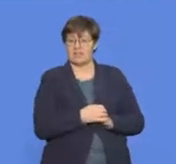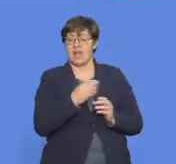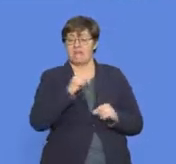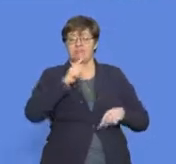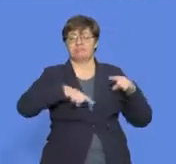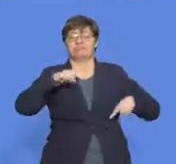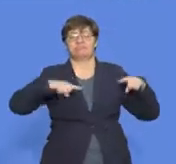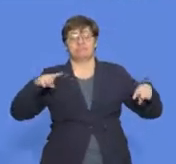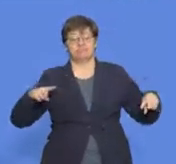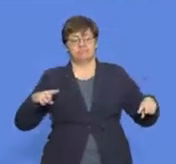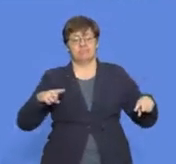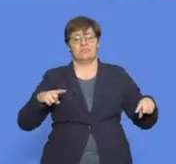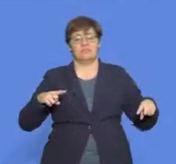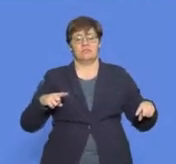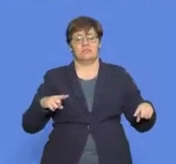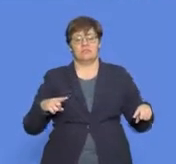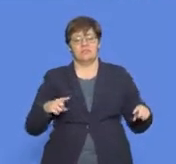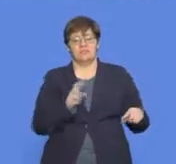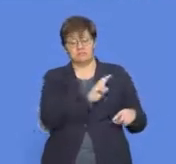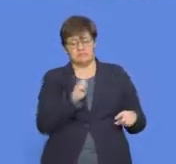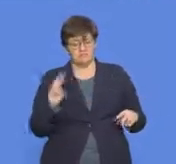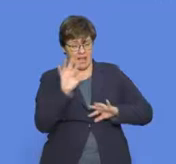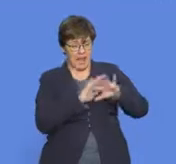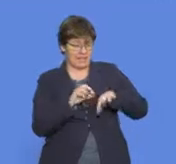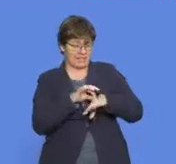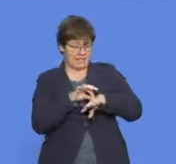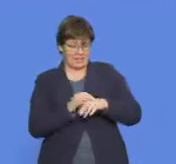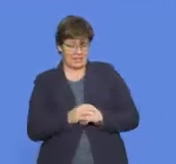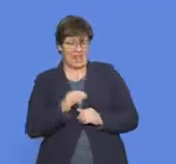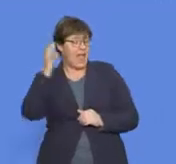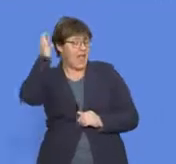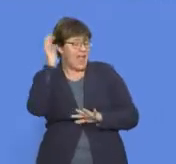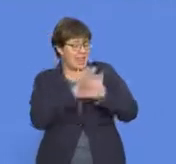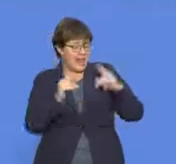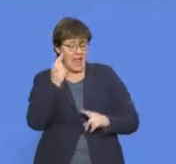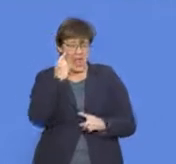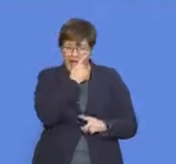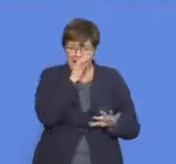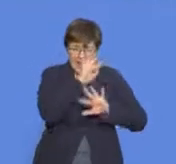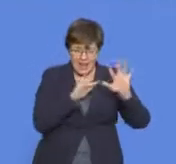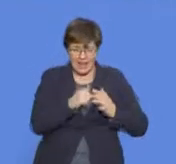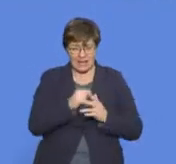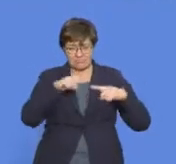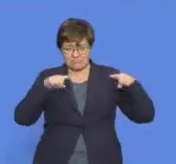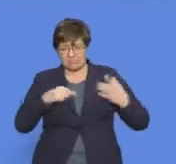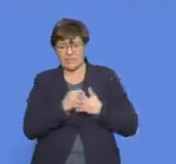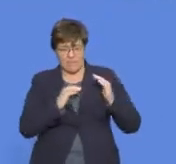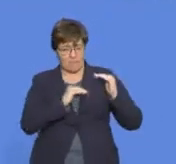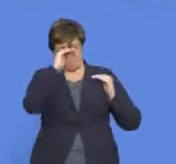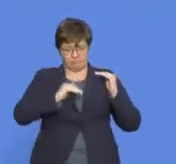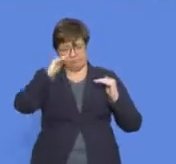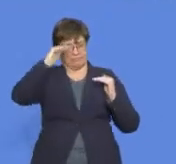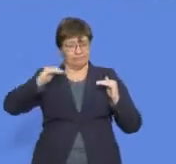have various ranges, or there's a whole range of skin color, hair color, eye color, even their